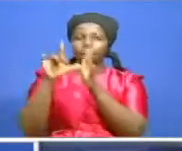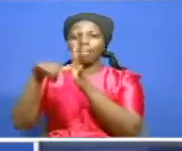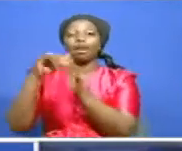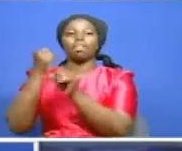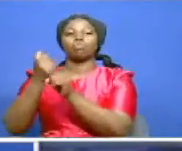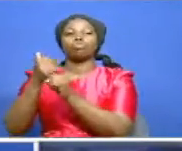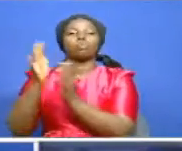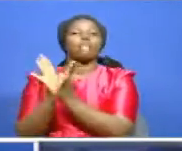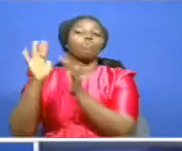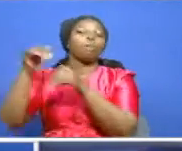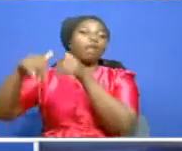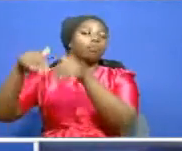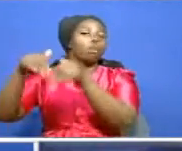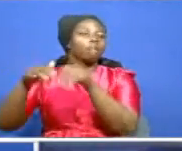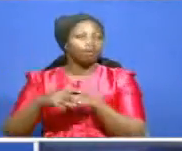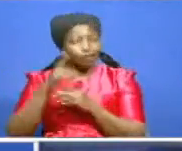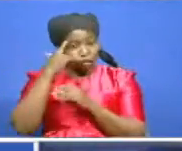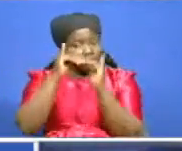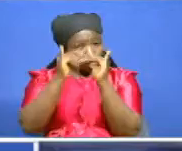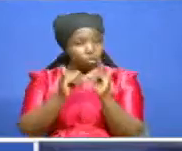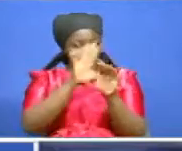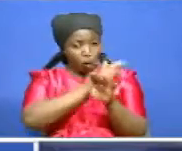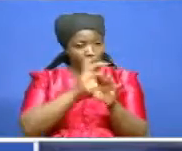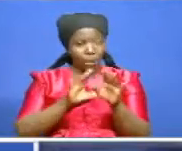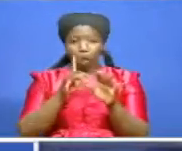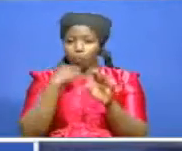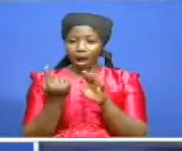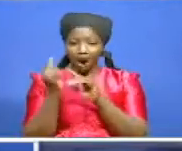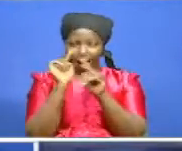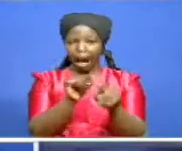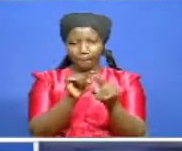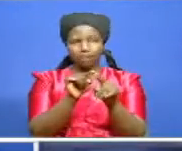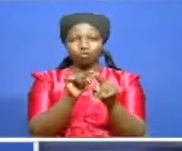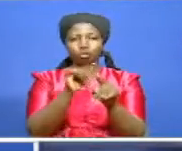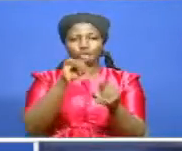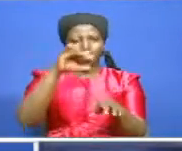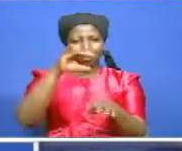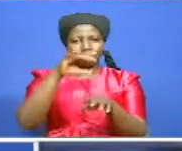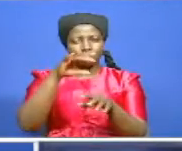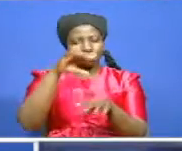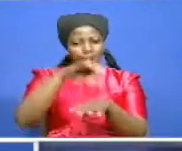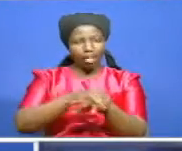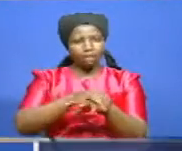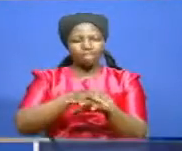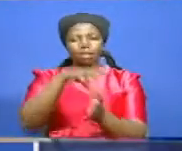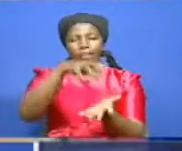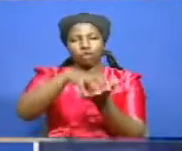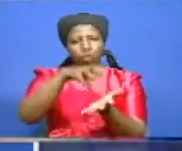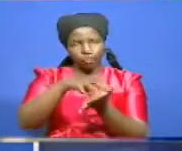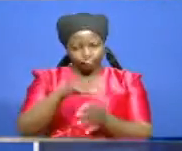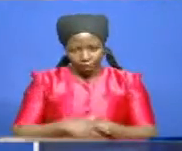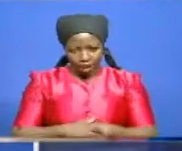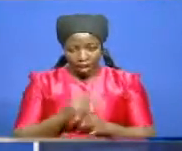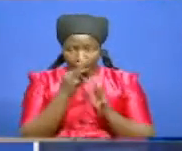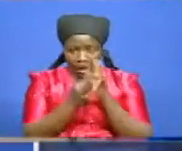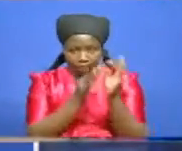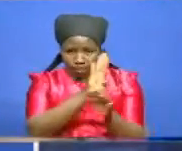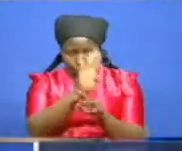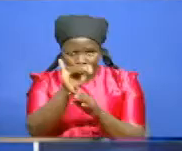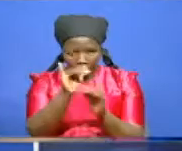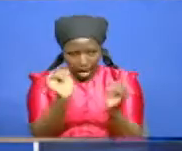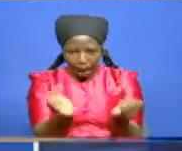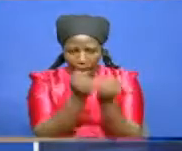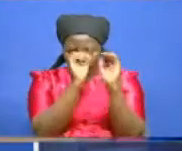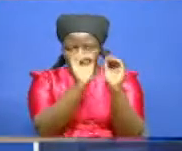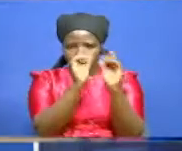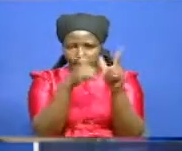election for the new commissioners that come in to fill those positions. The other way is if BBI transaction does not take place, then